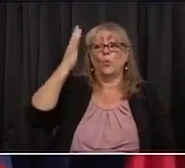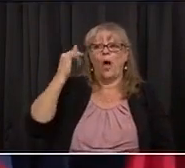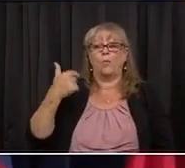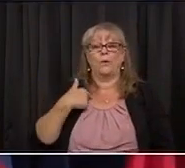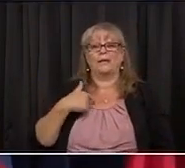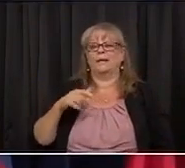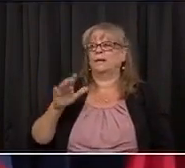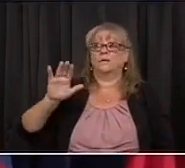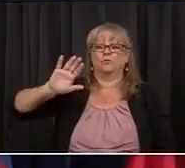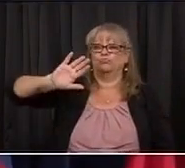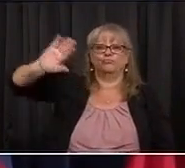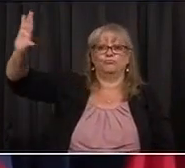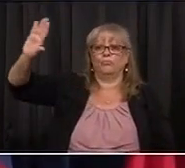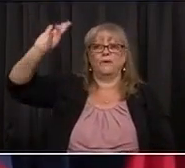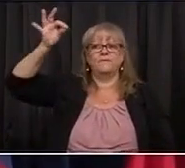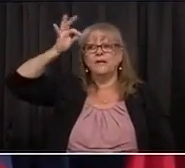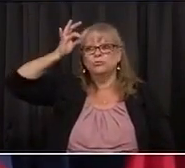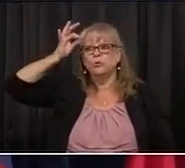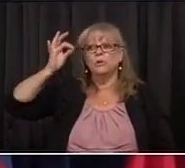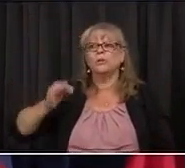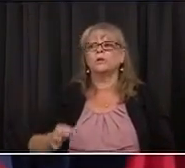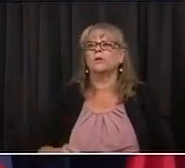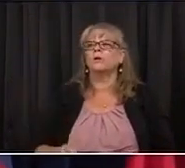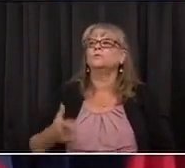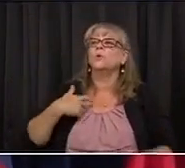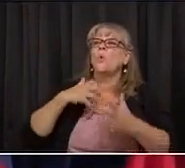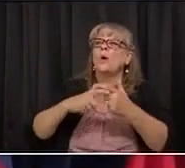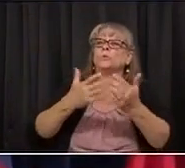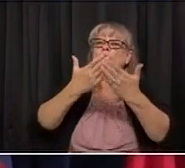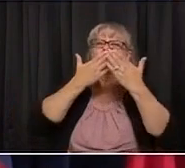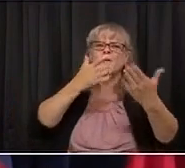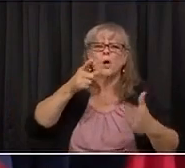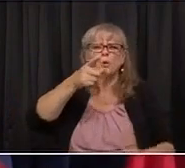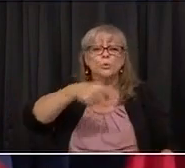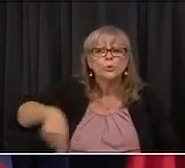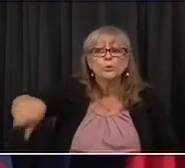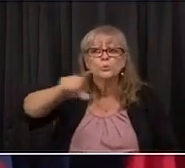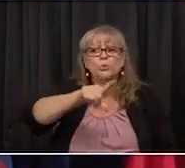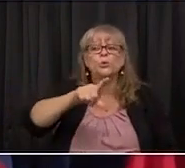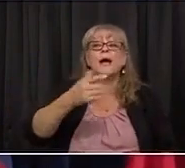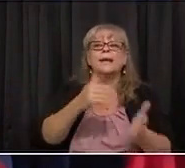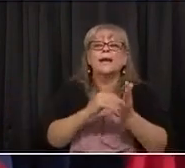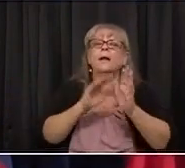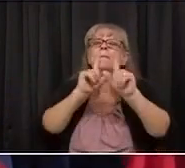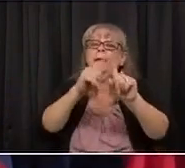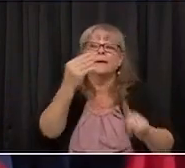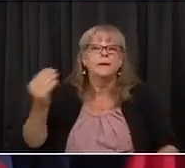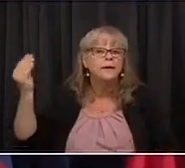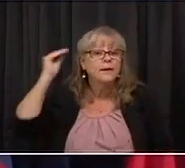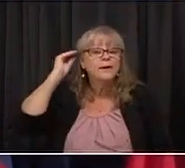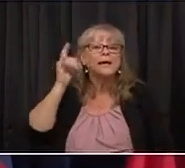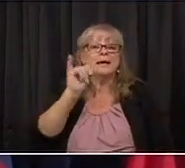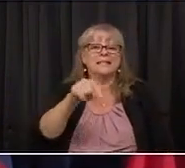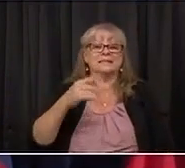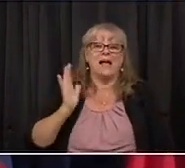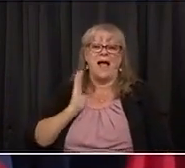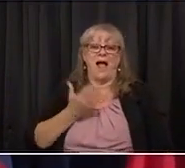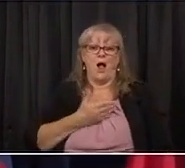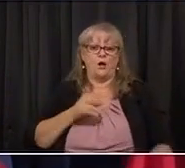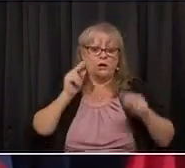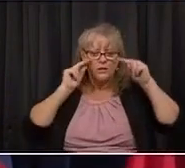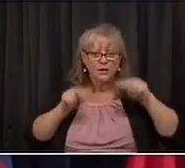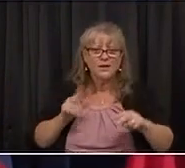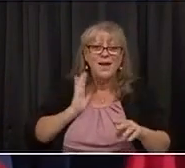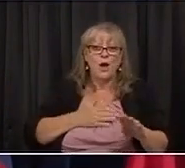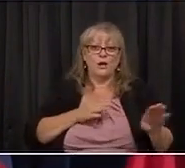I have. And I want to thank all of you again. It's going to be our behavior that gets us through this. It's going to be the mask wearing, the